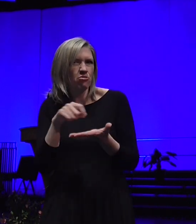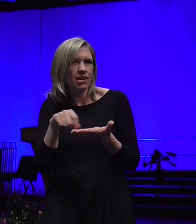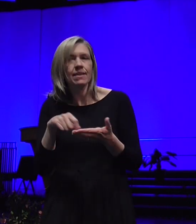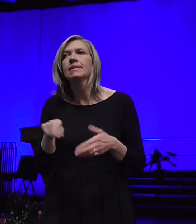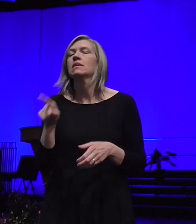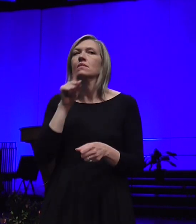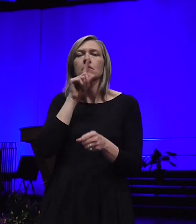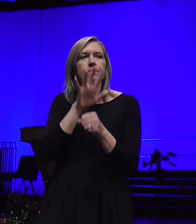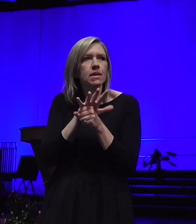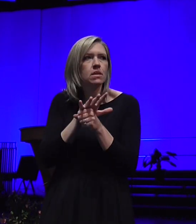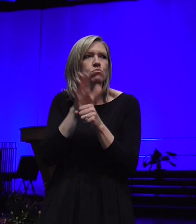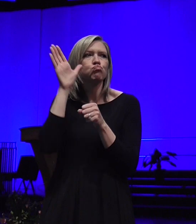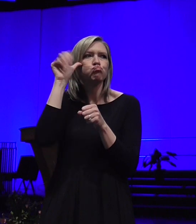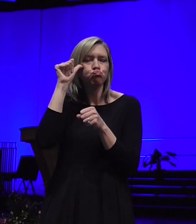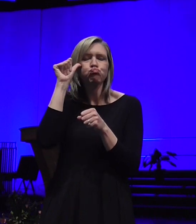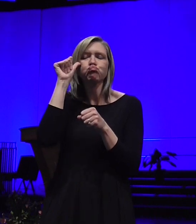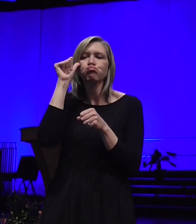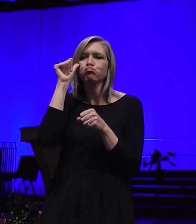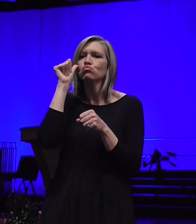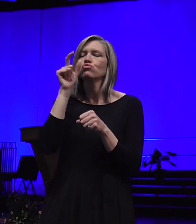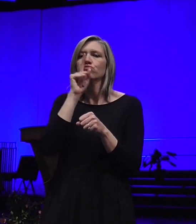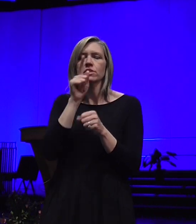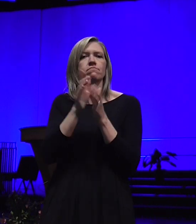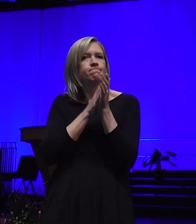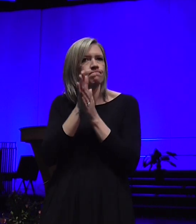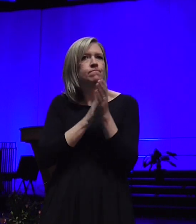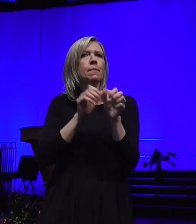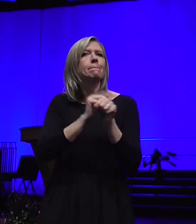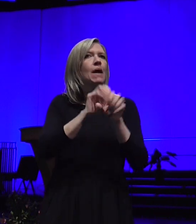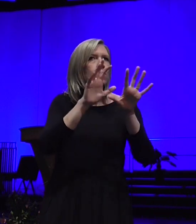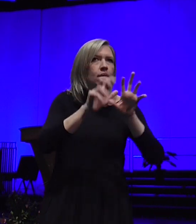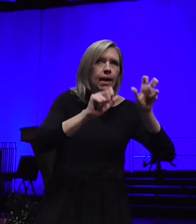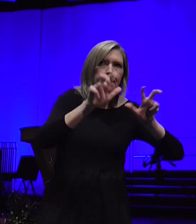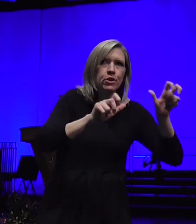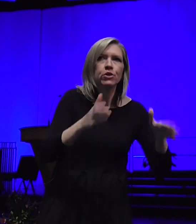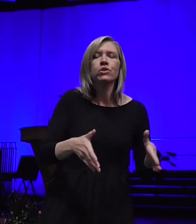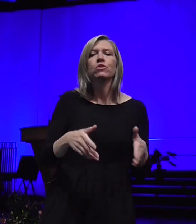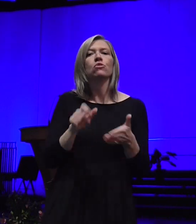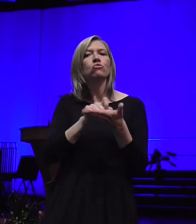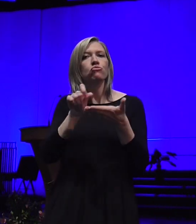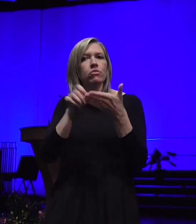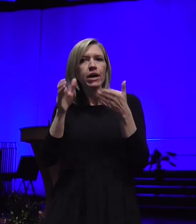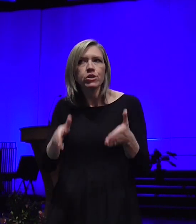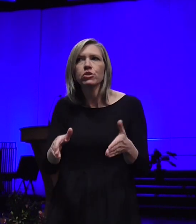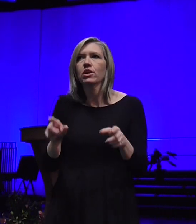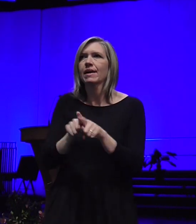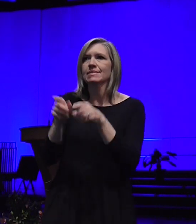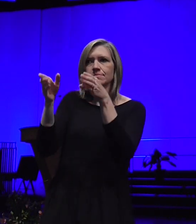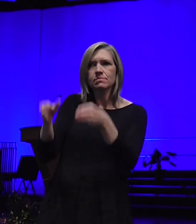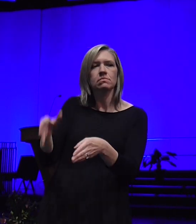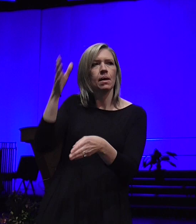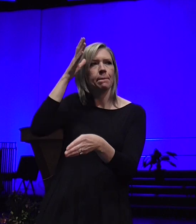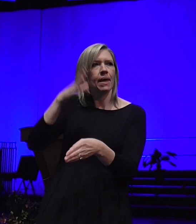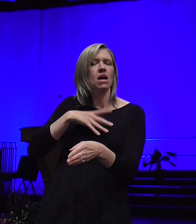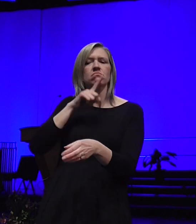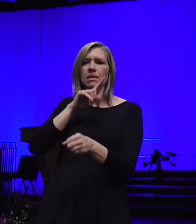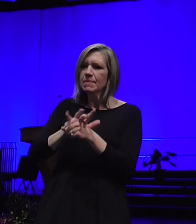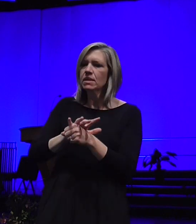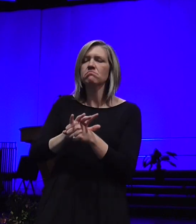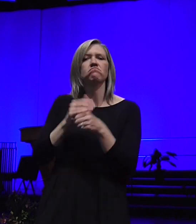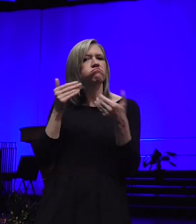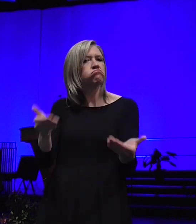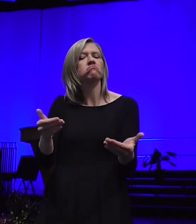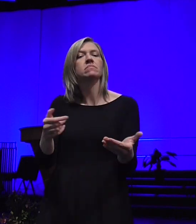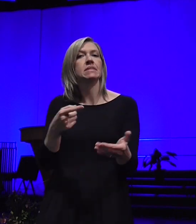commitment. He was committed as a mountain climber. He was committed as a writer. He was committed as a man. And he said